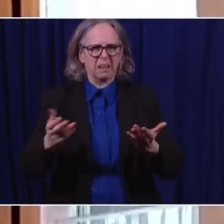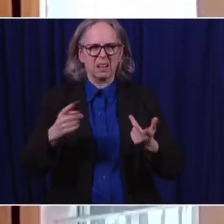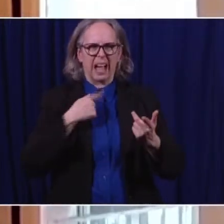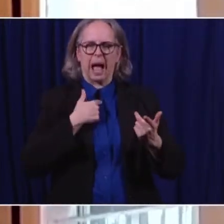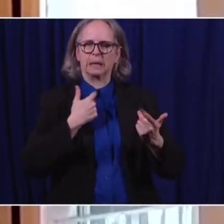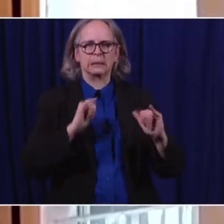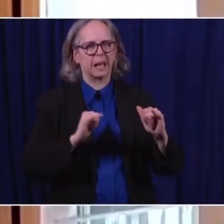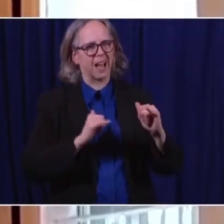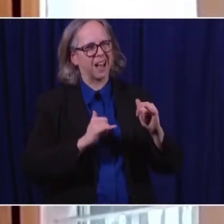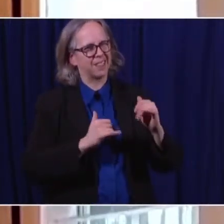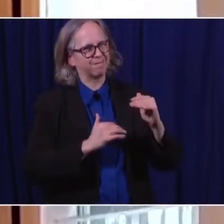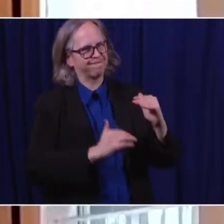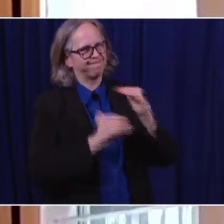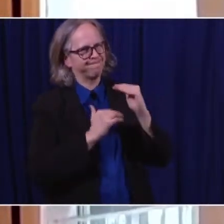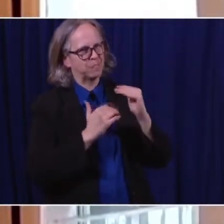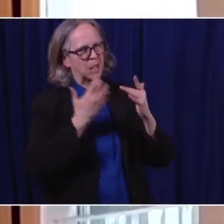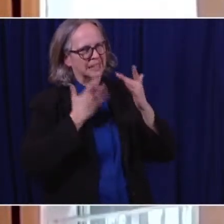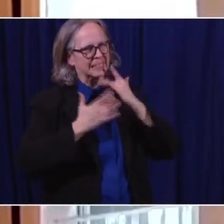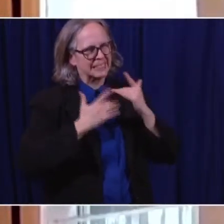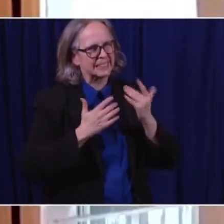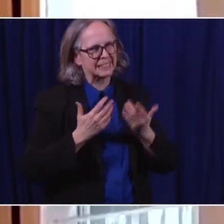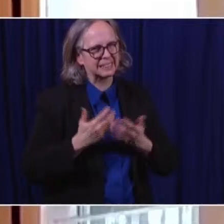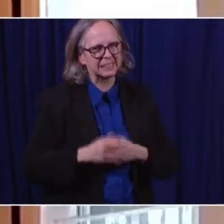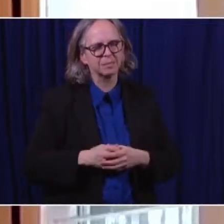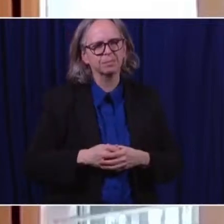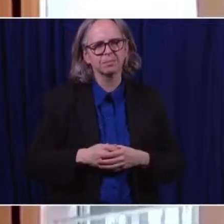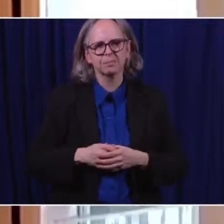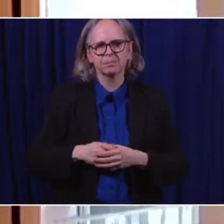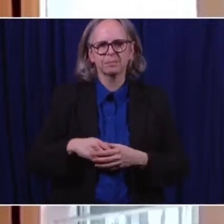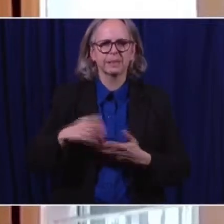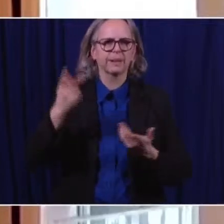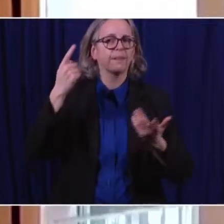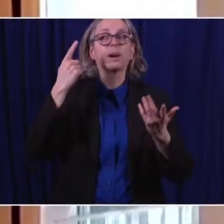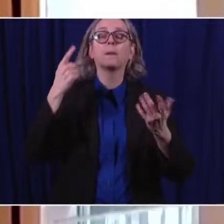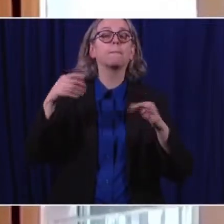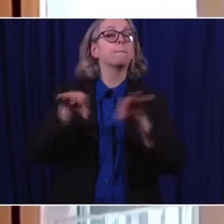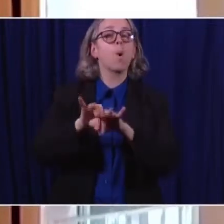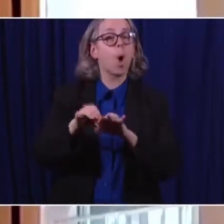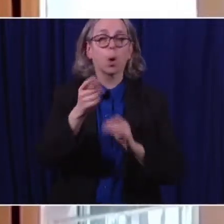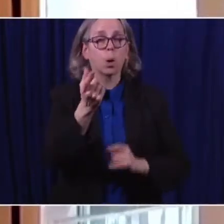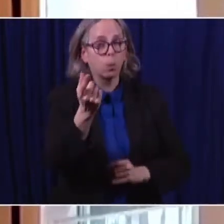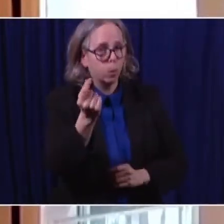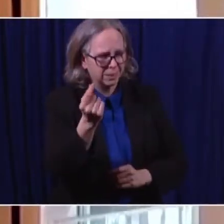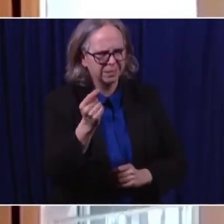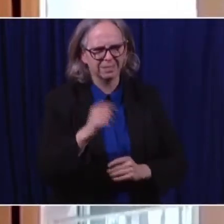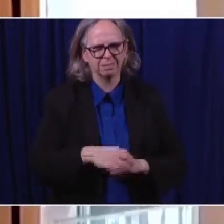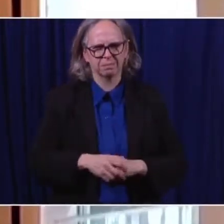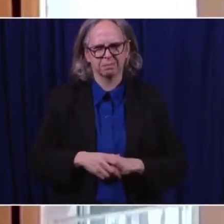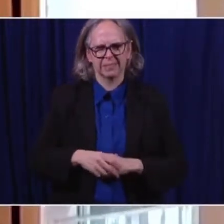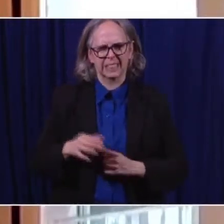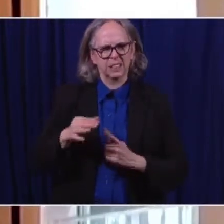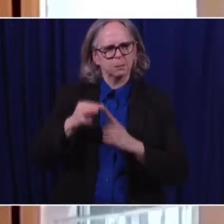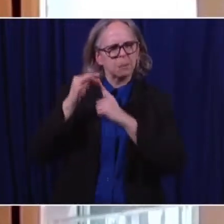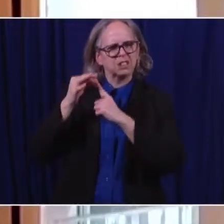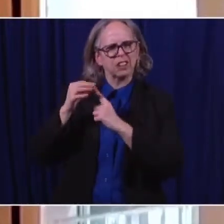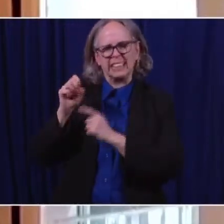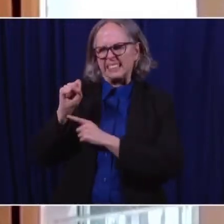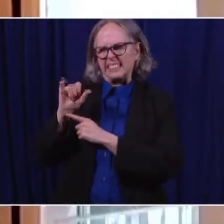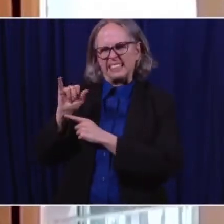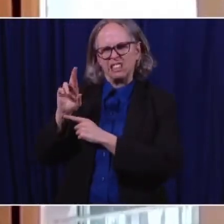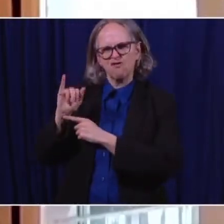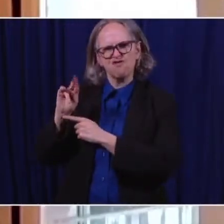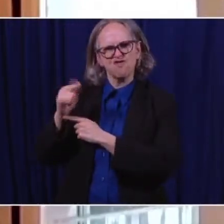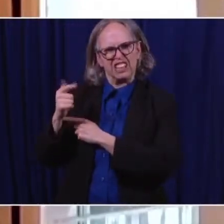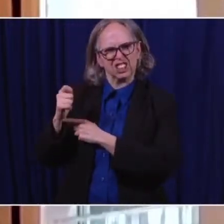Now, the key to getting that 6th dose is having access to syringes with low or